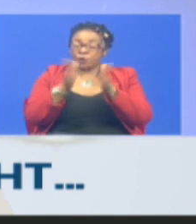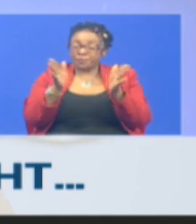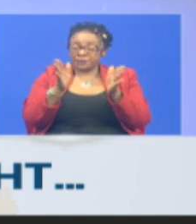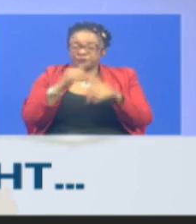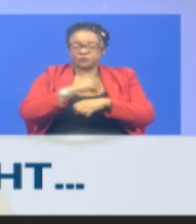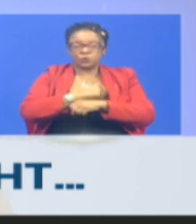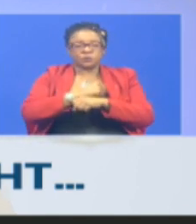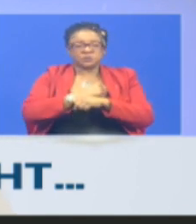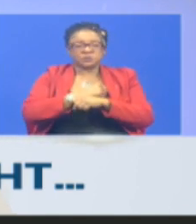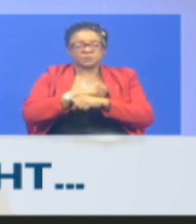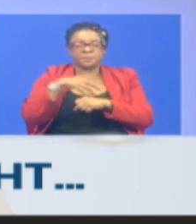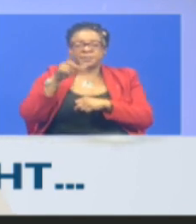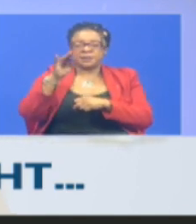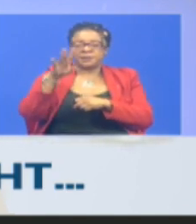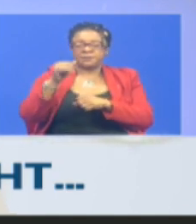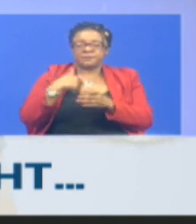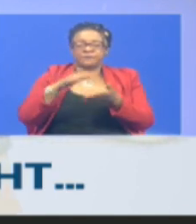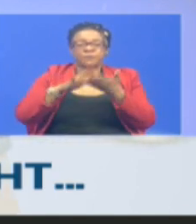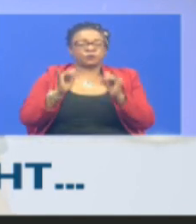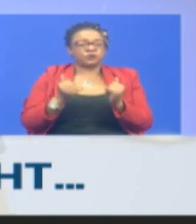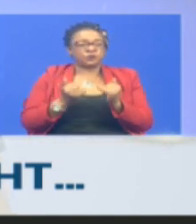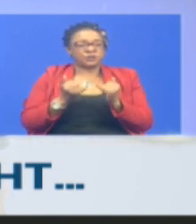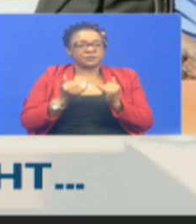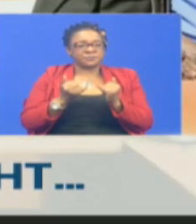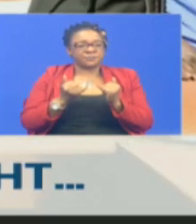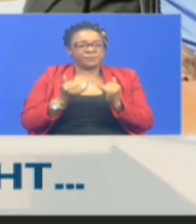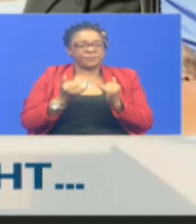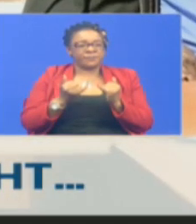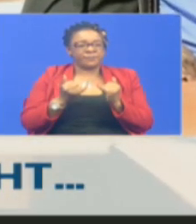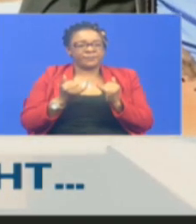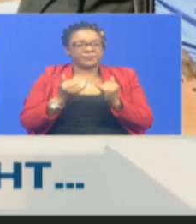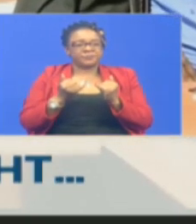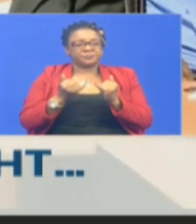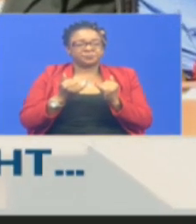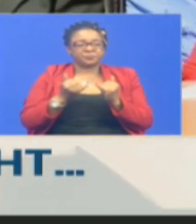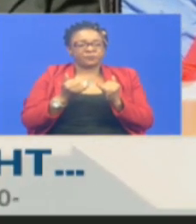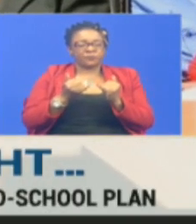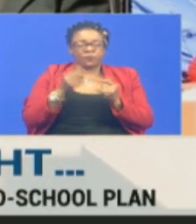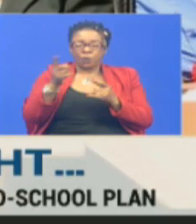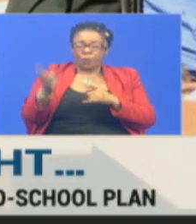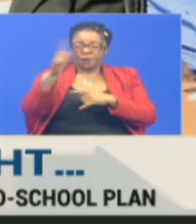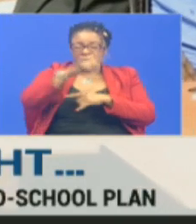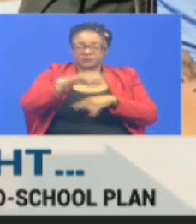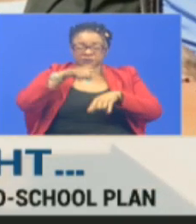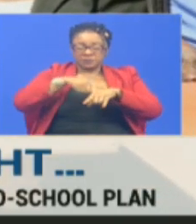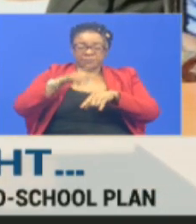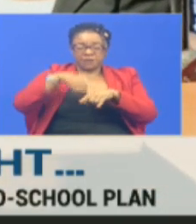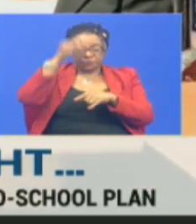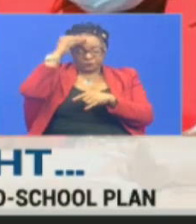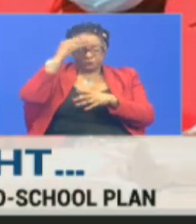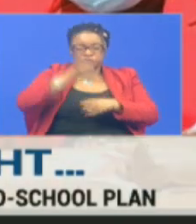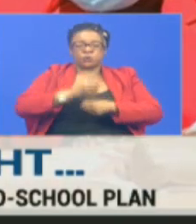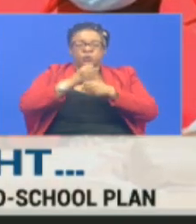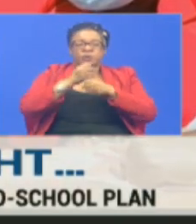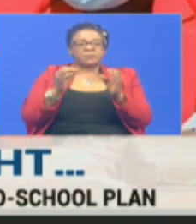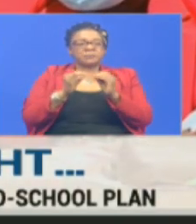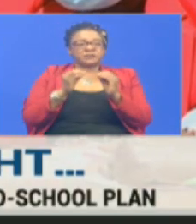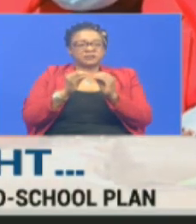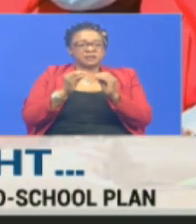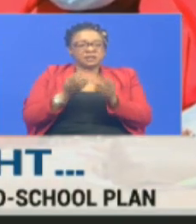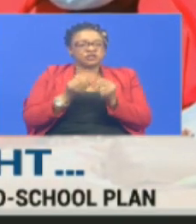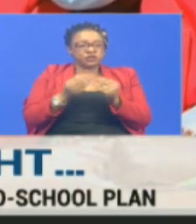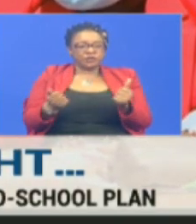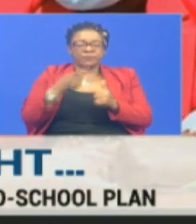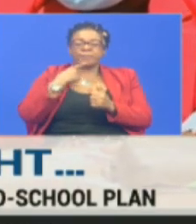schools. Leila Mohammed has that story. A day after an education stakeholders meeting resolved that